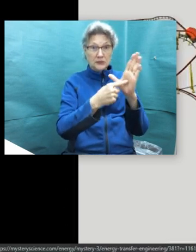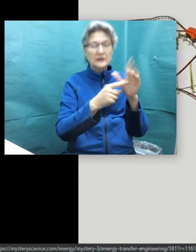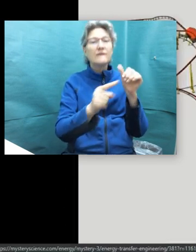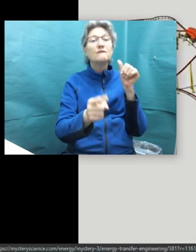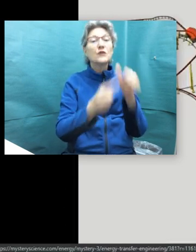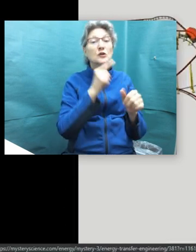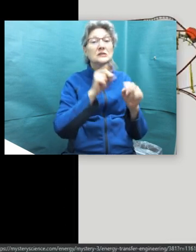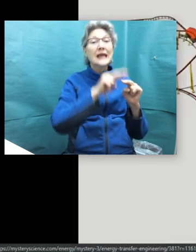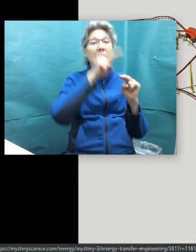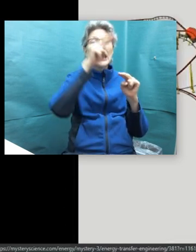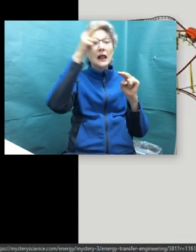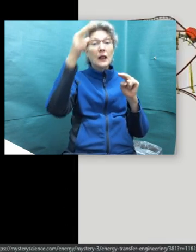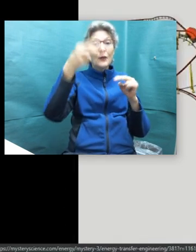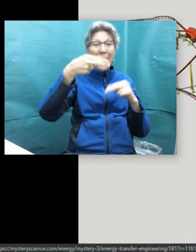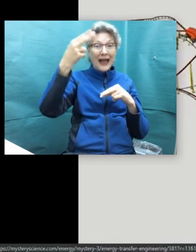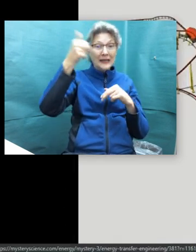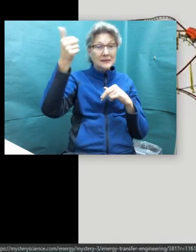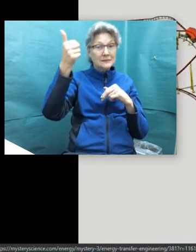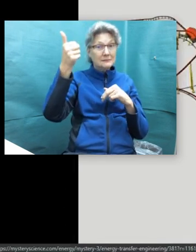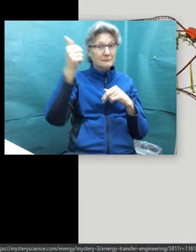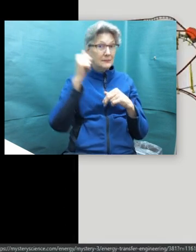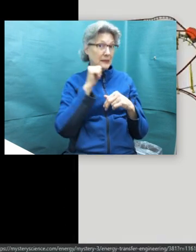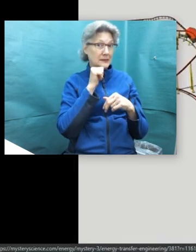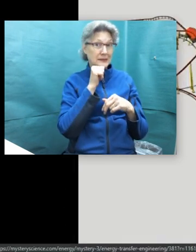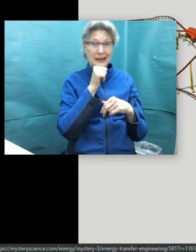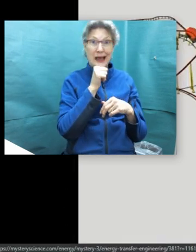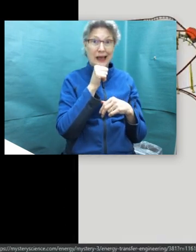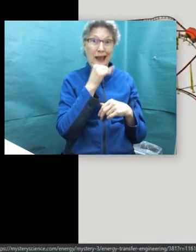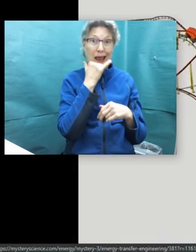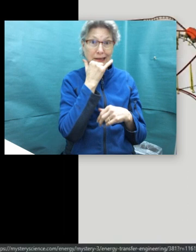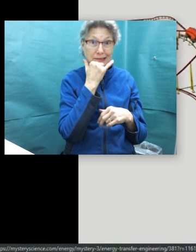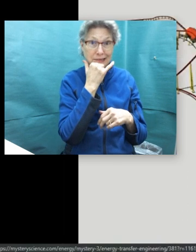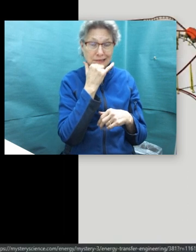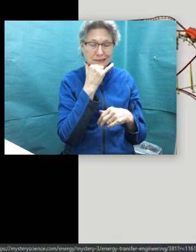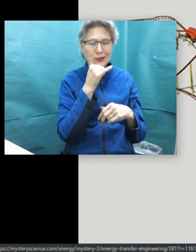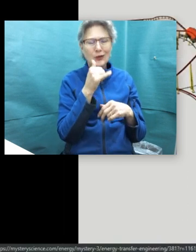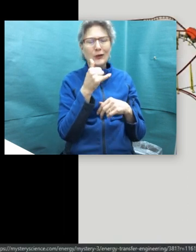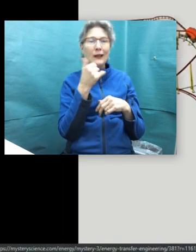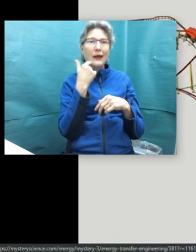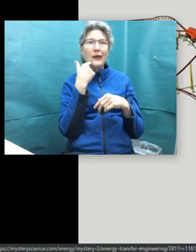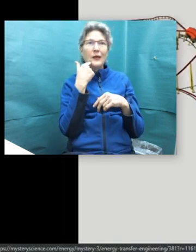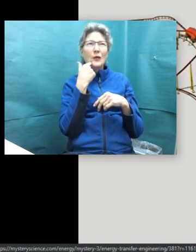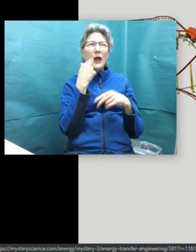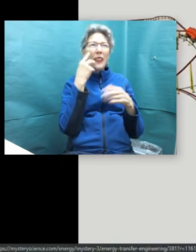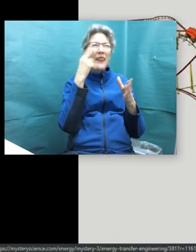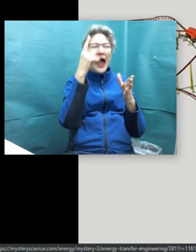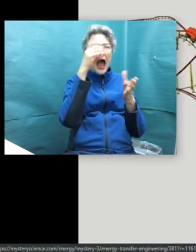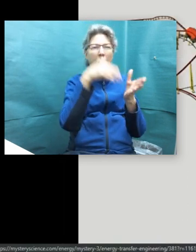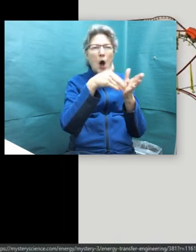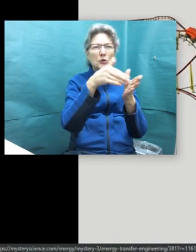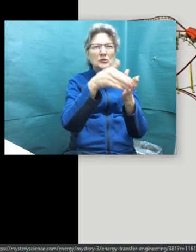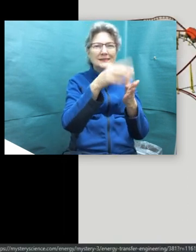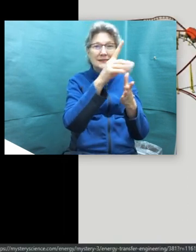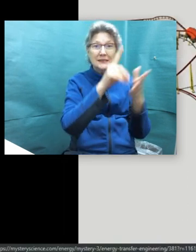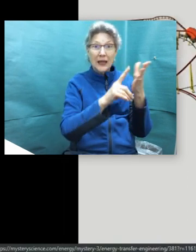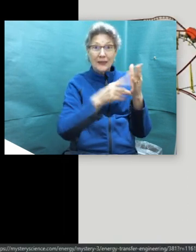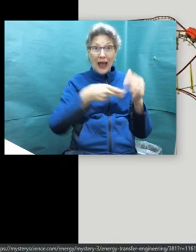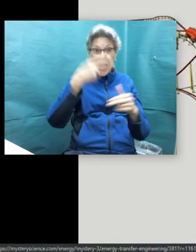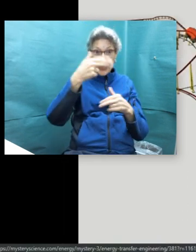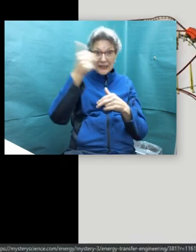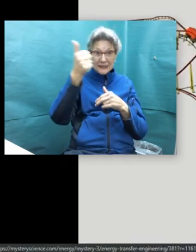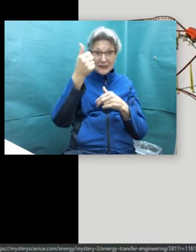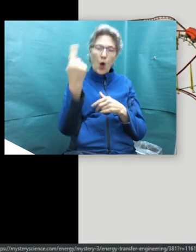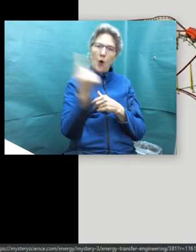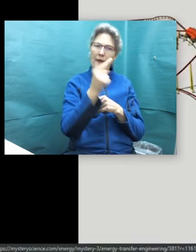was the highest. That's not a coincidence. You could look at 1,000 more roller coaster designs, and their highest point will always